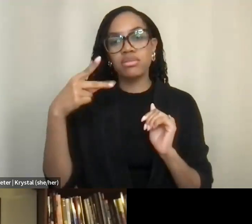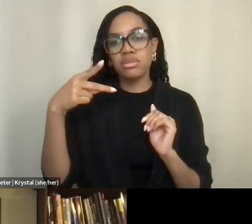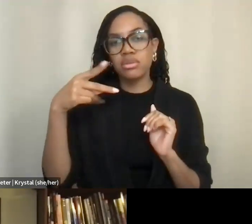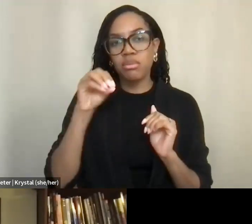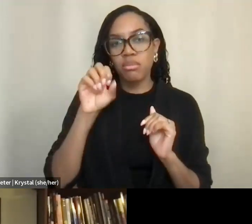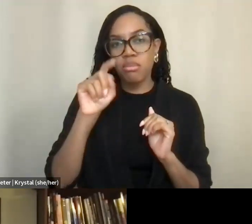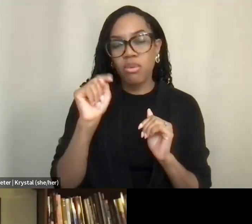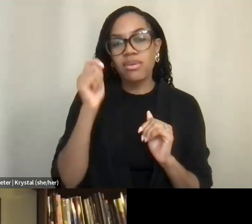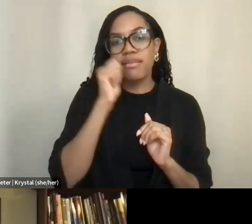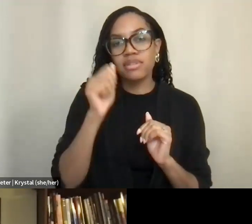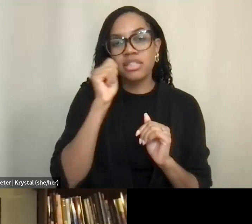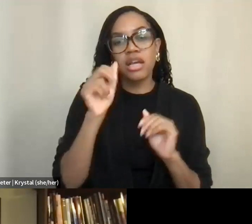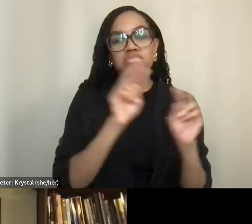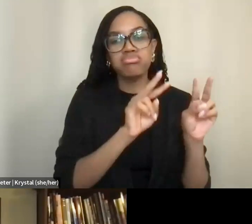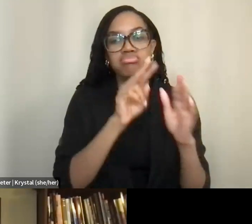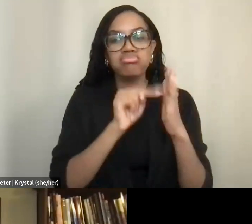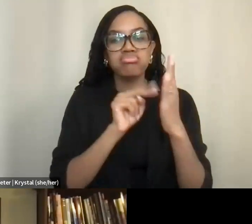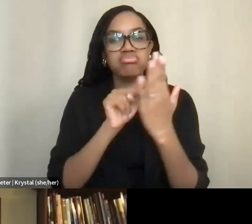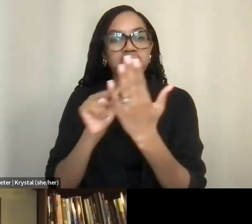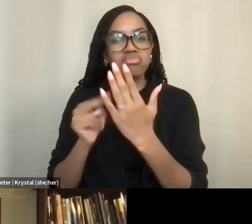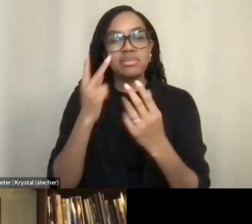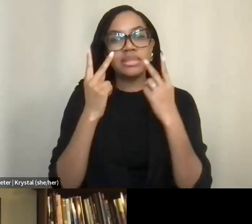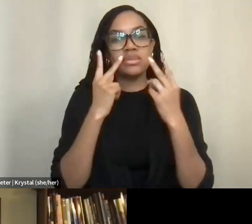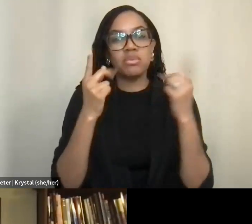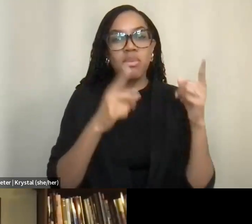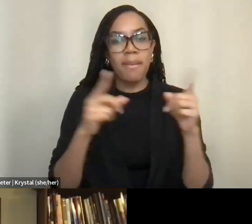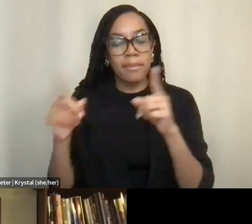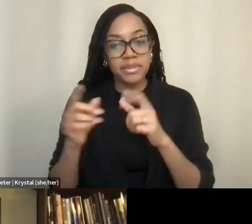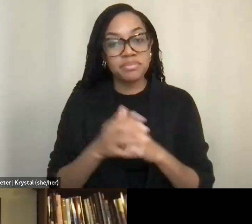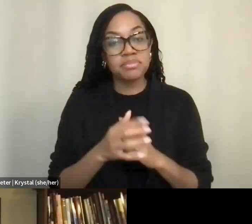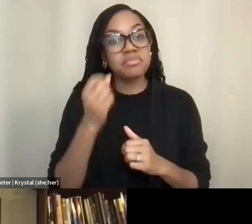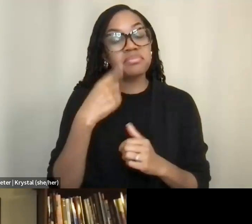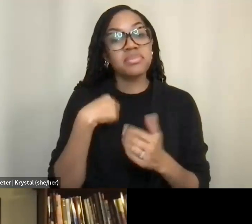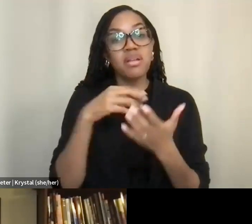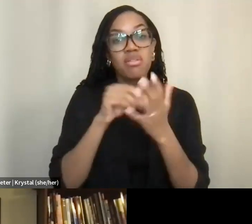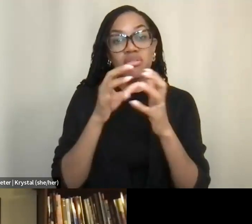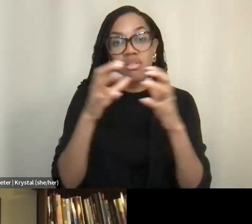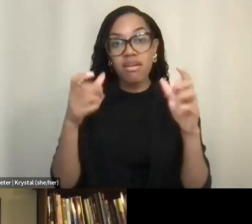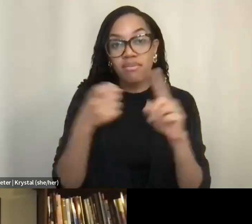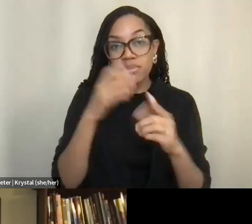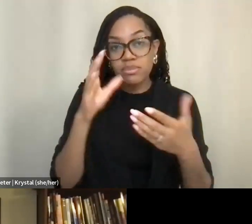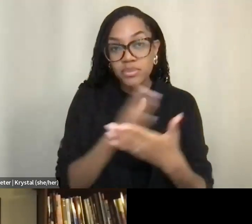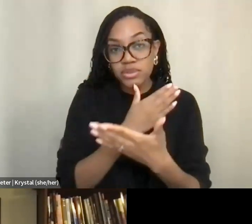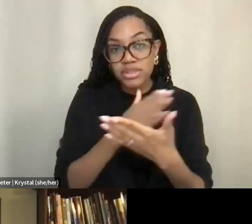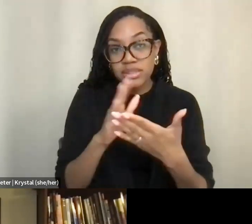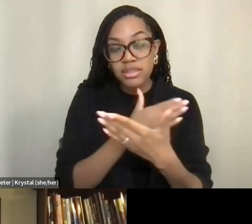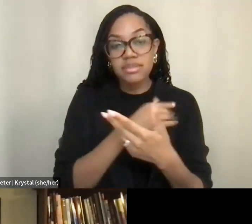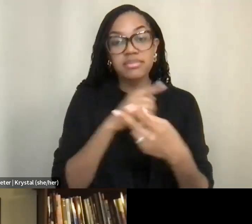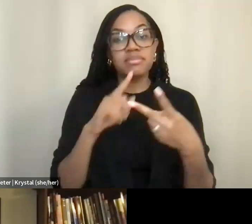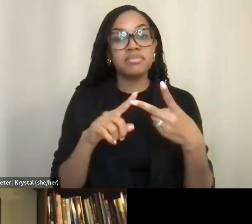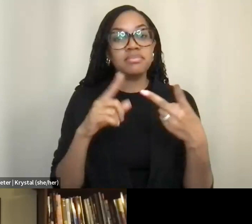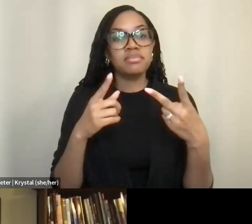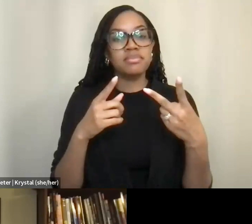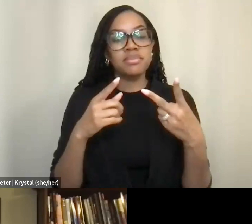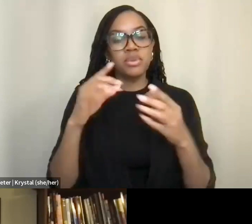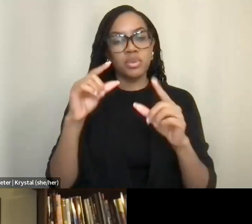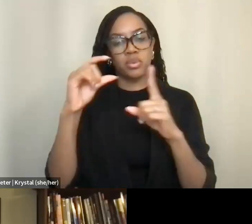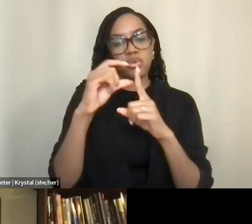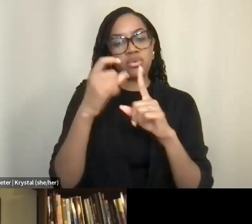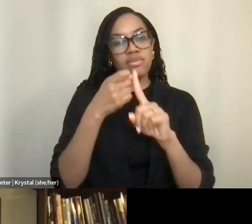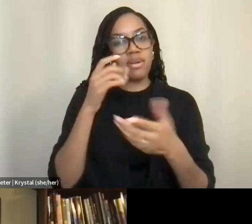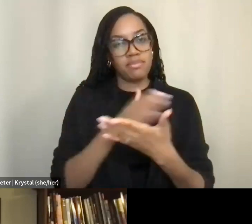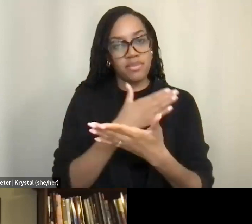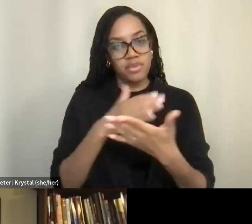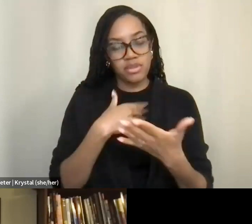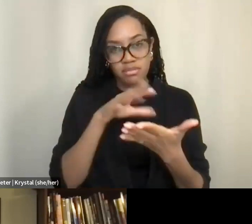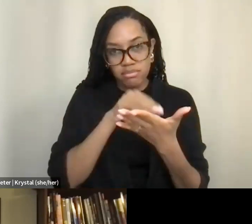learned a lot from music, and I learned a lot from lyrics of music, and I learned a lot